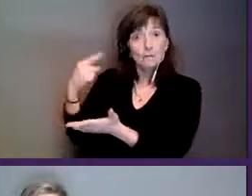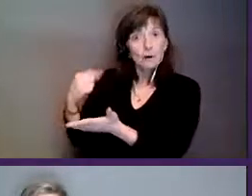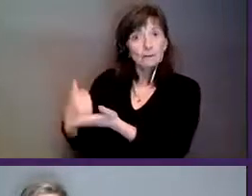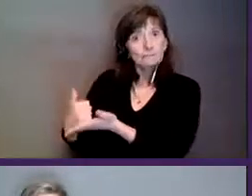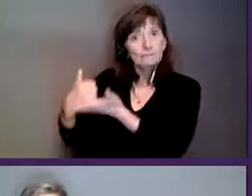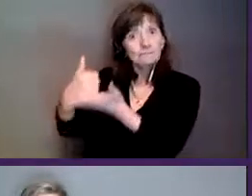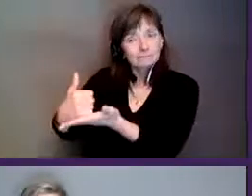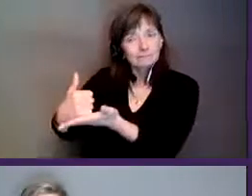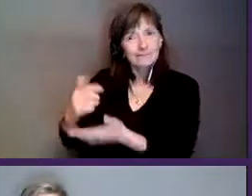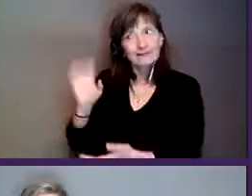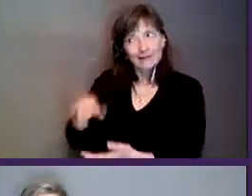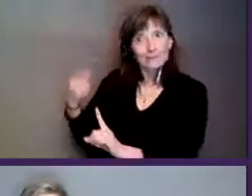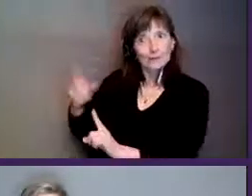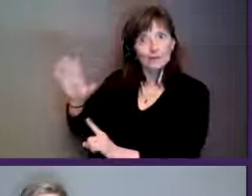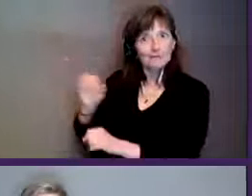and assist us.